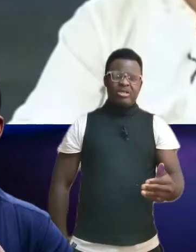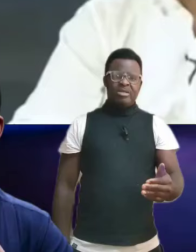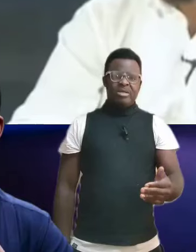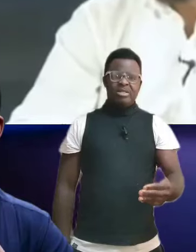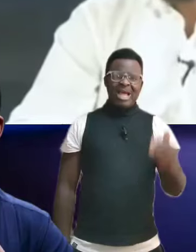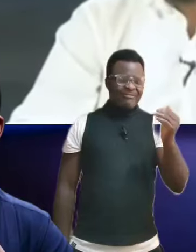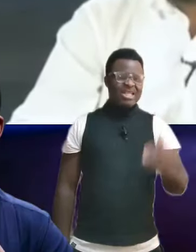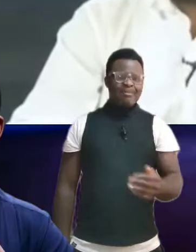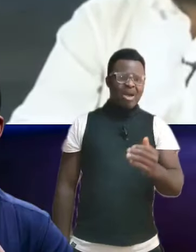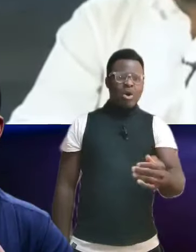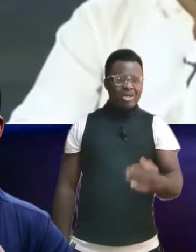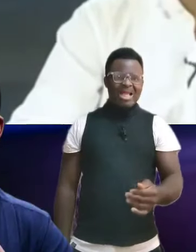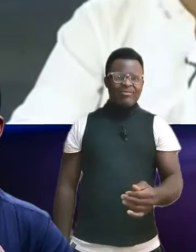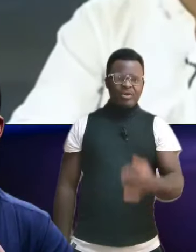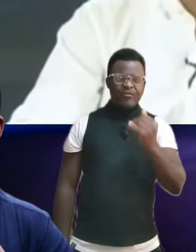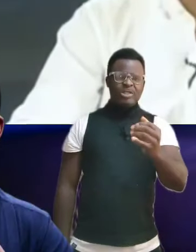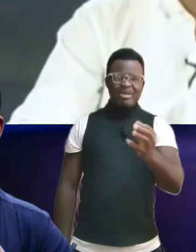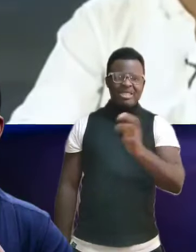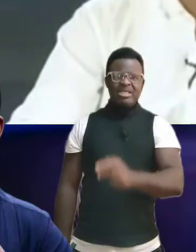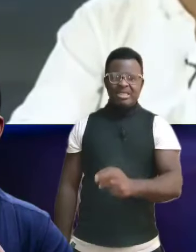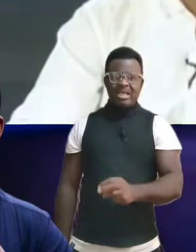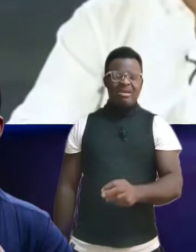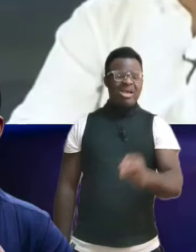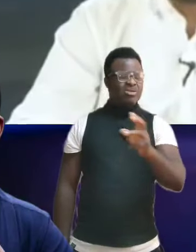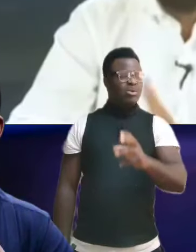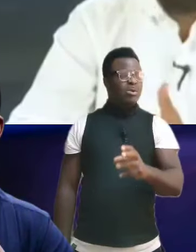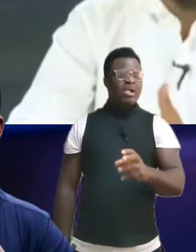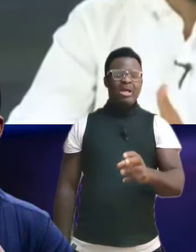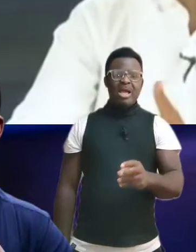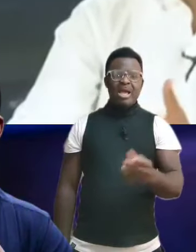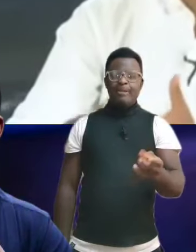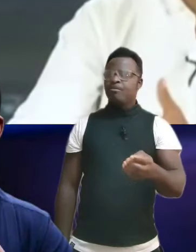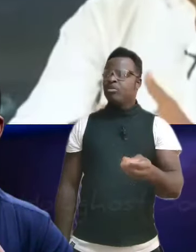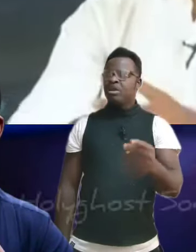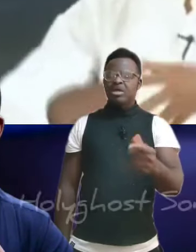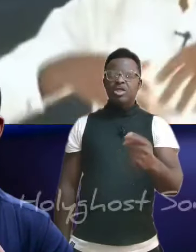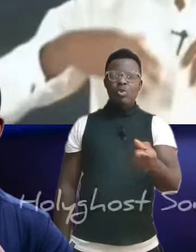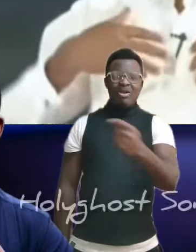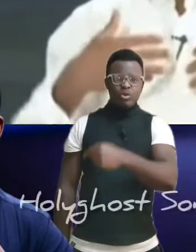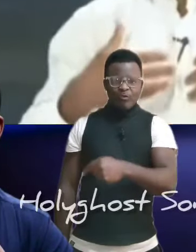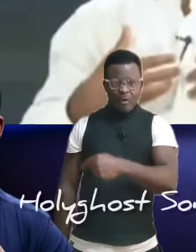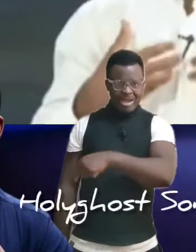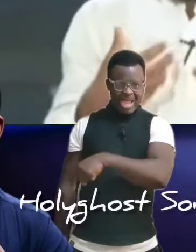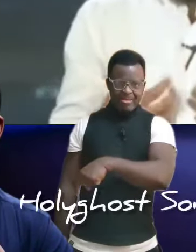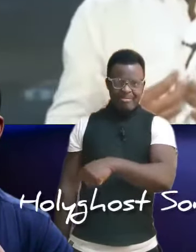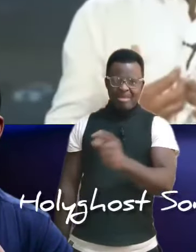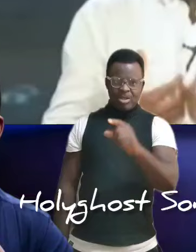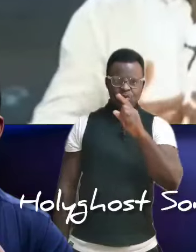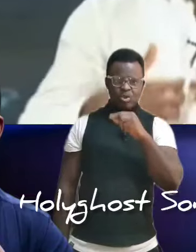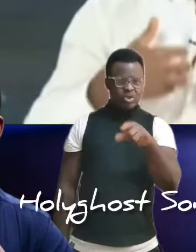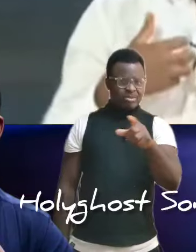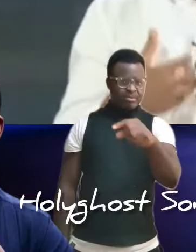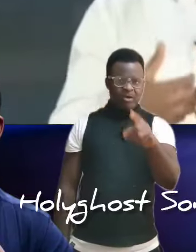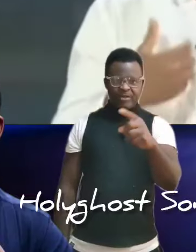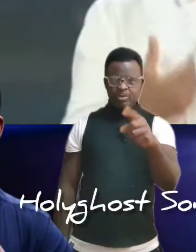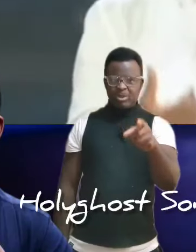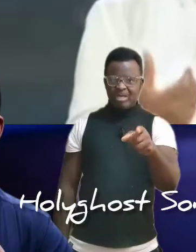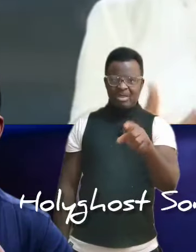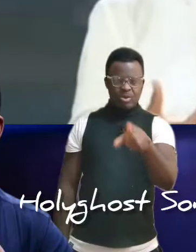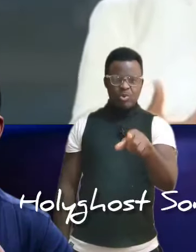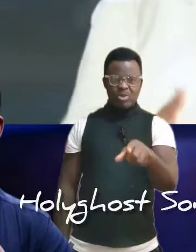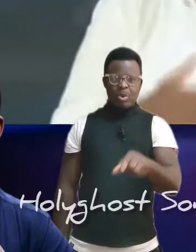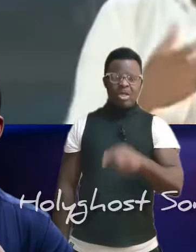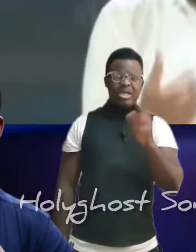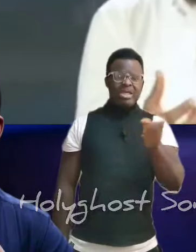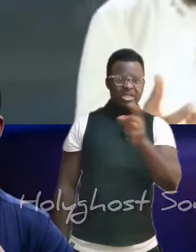among the protesters destroyed any government property? Oh, you saw what happened in some states in the northern part of the country. The law is clear. Before you charge